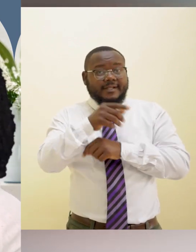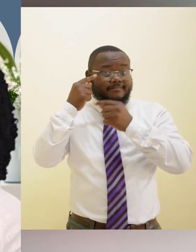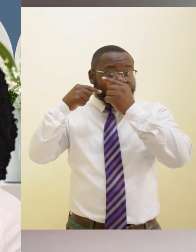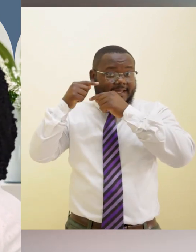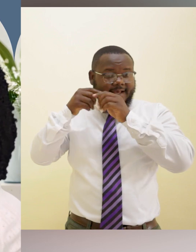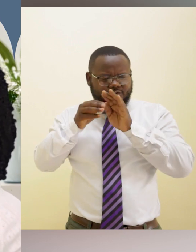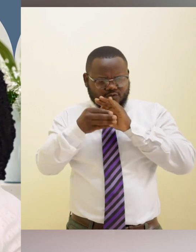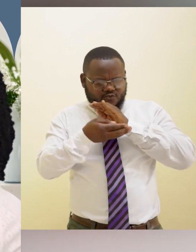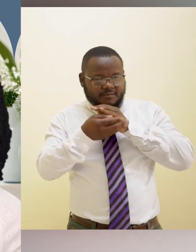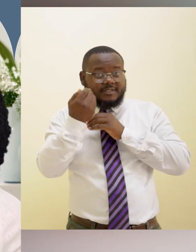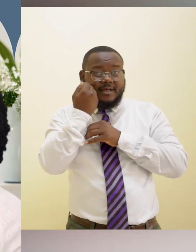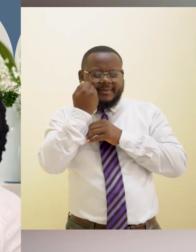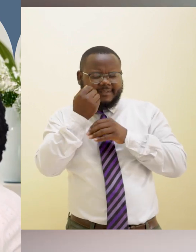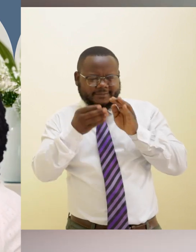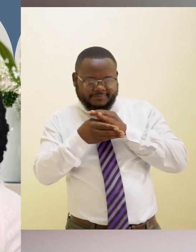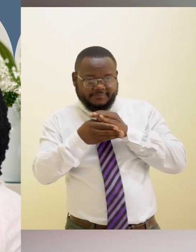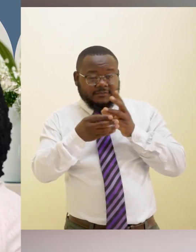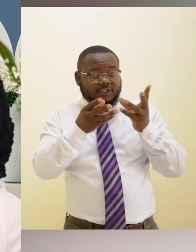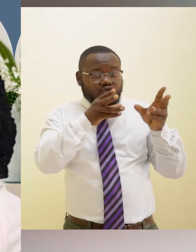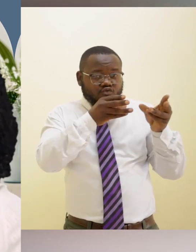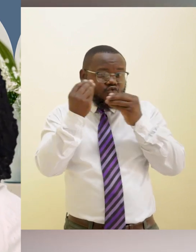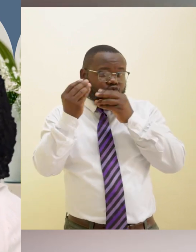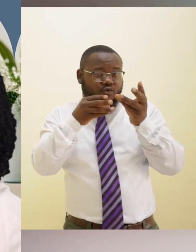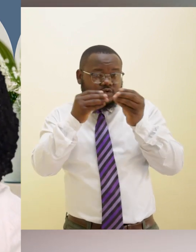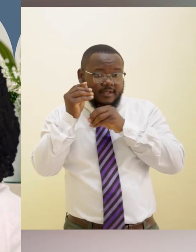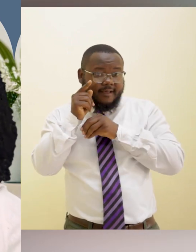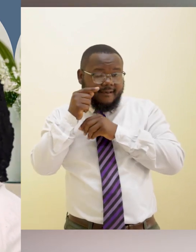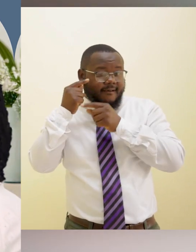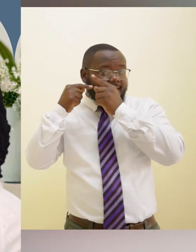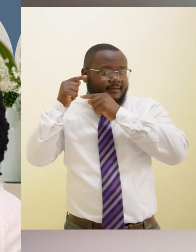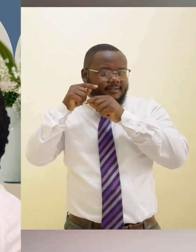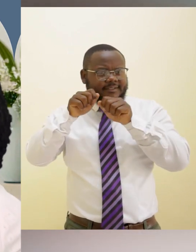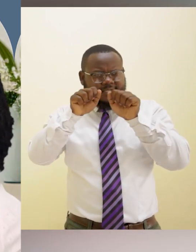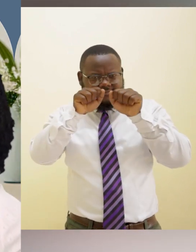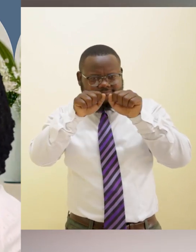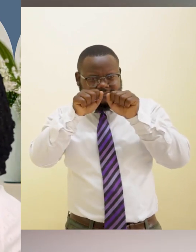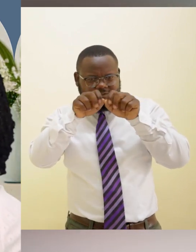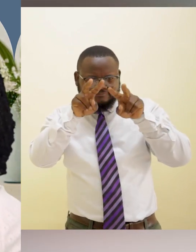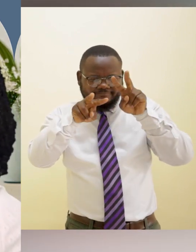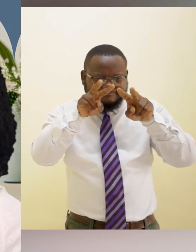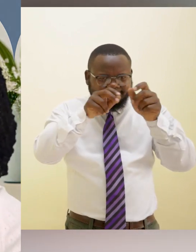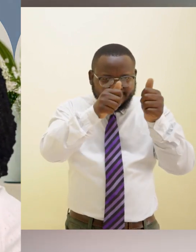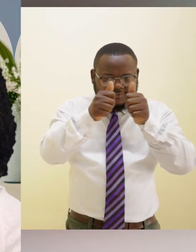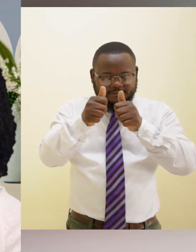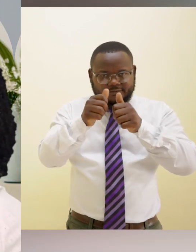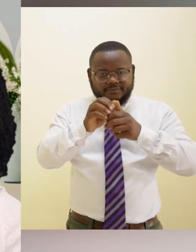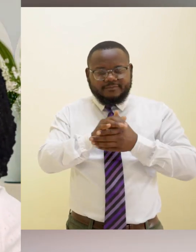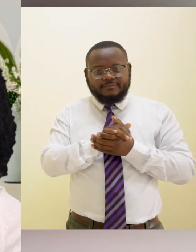an infection underneath. Removing earwax can help to examine the whole ear properly.